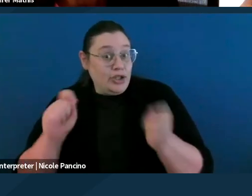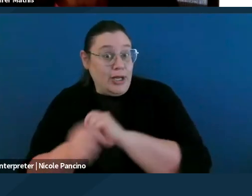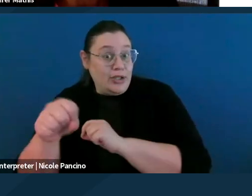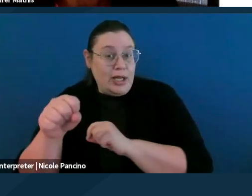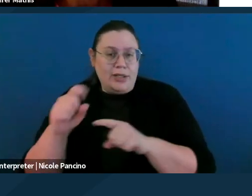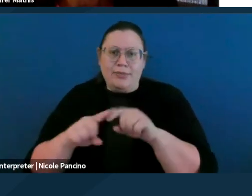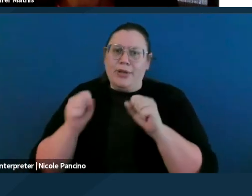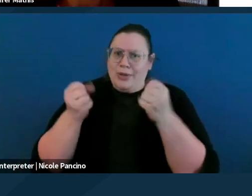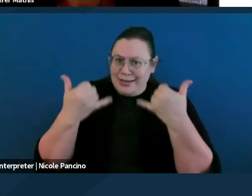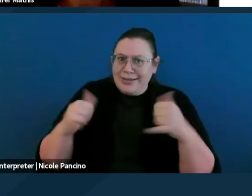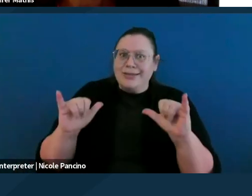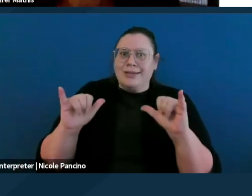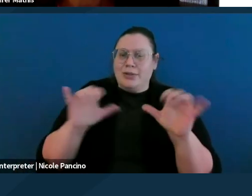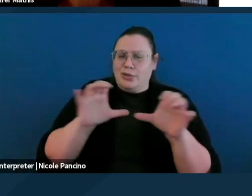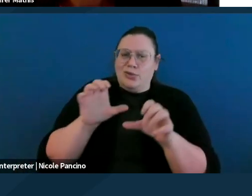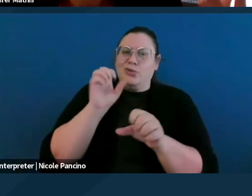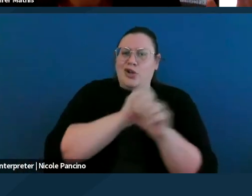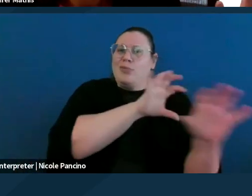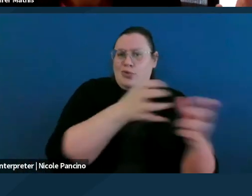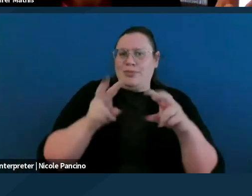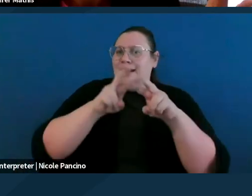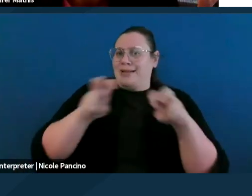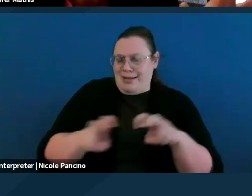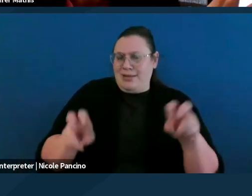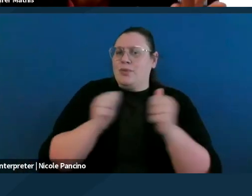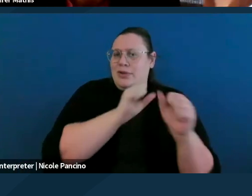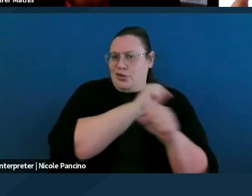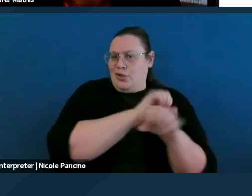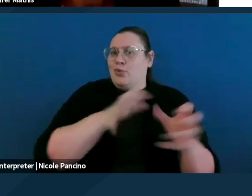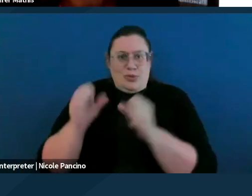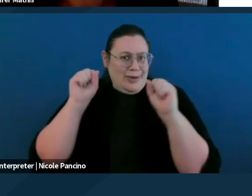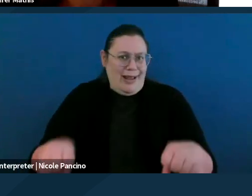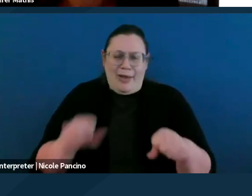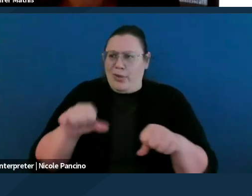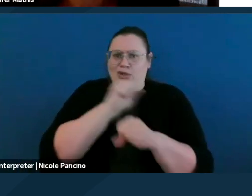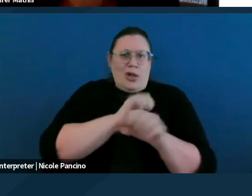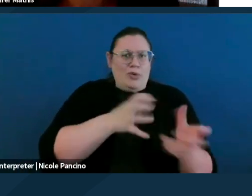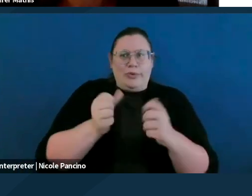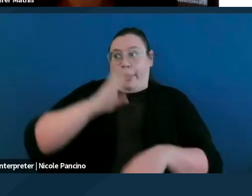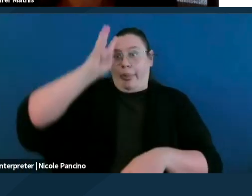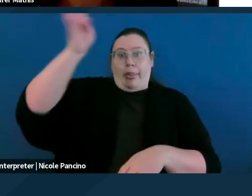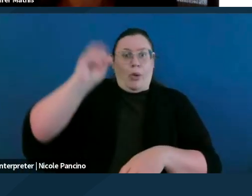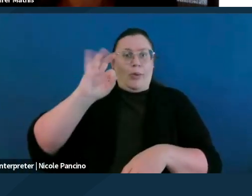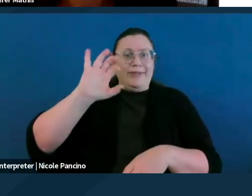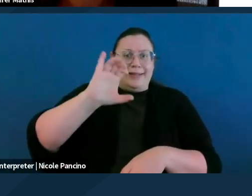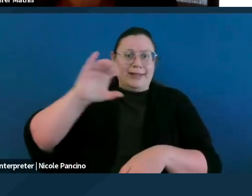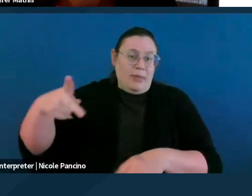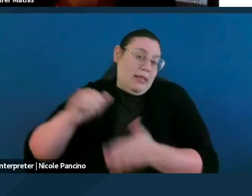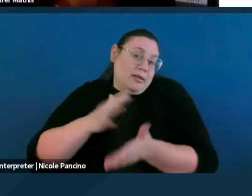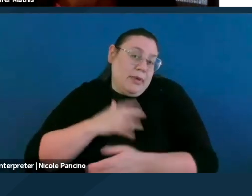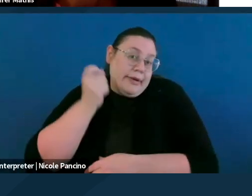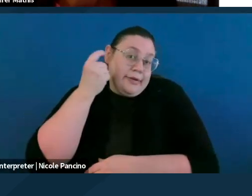could still do the job groups analysis with those job groups. Those job groups were just made up by OFCCP, as I understand